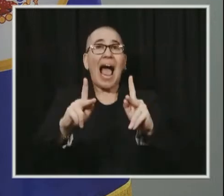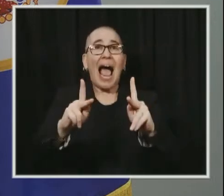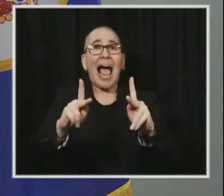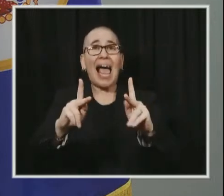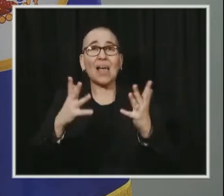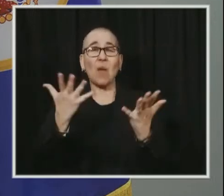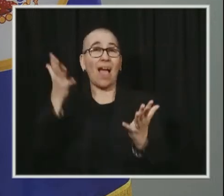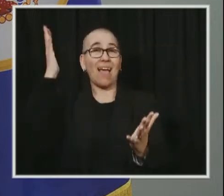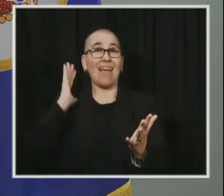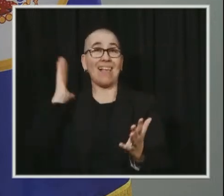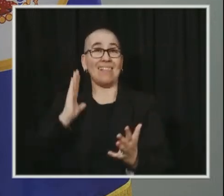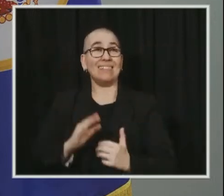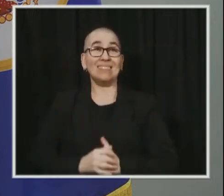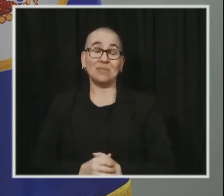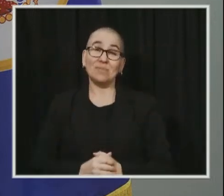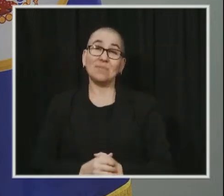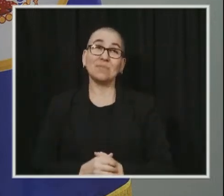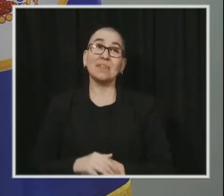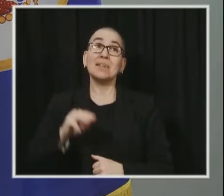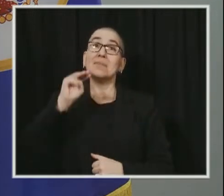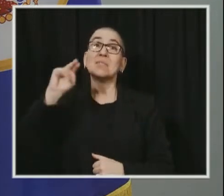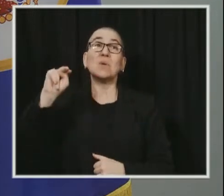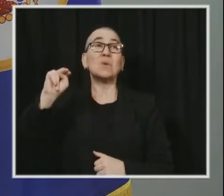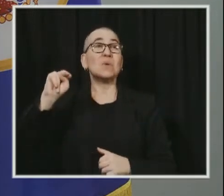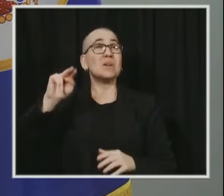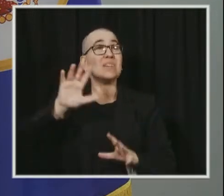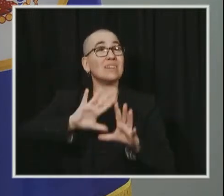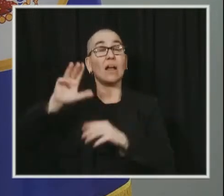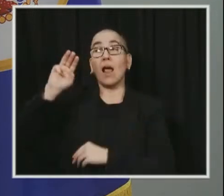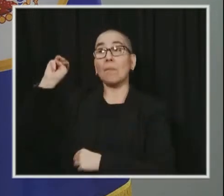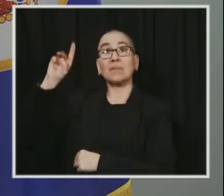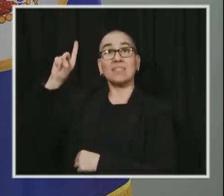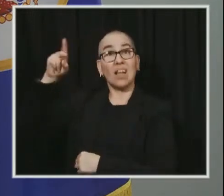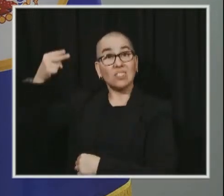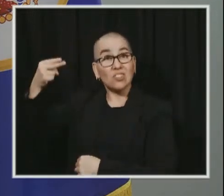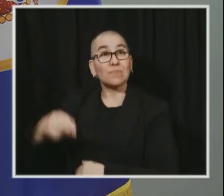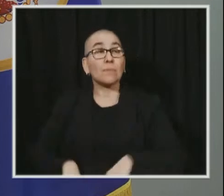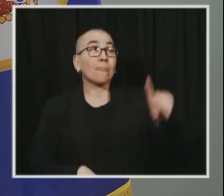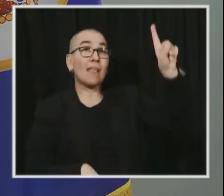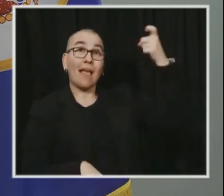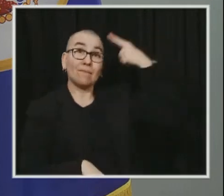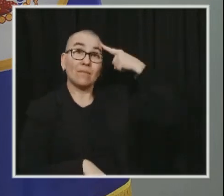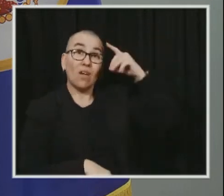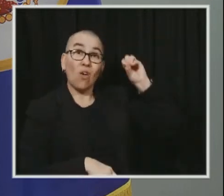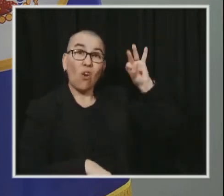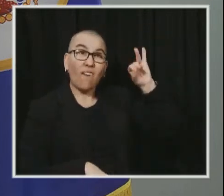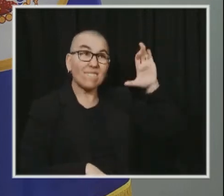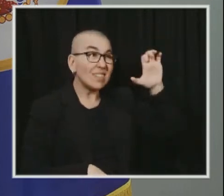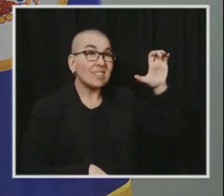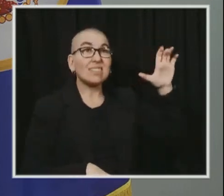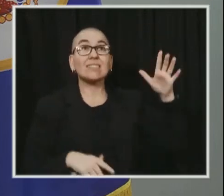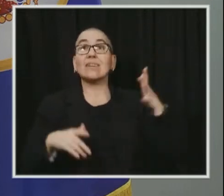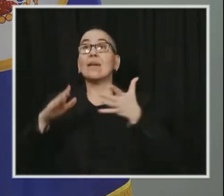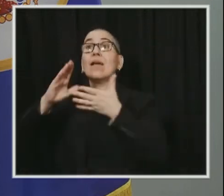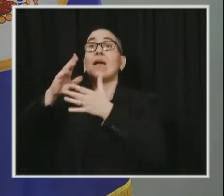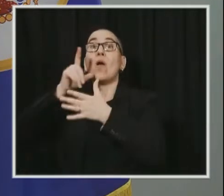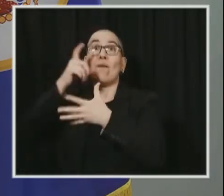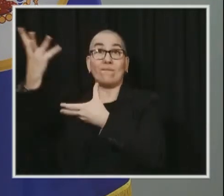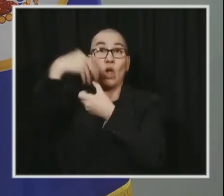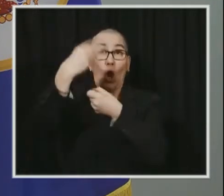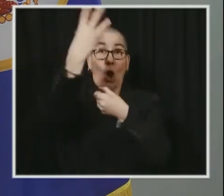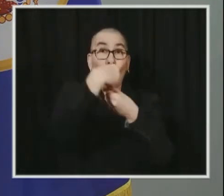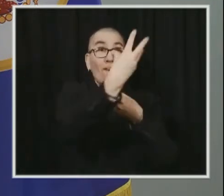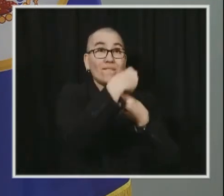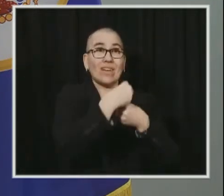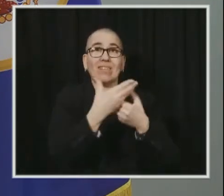governor, Minnesota Department of Health, our healthcare systems, and providers all across the state to save lives through vaccination. And with that,